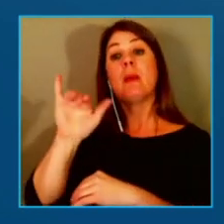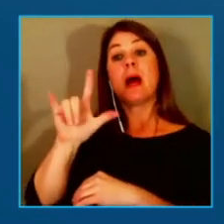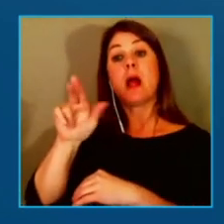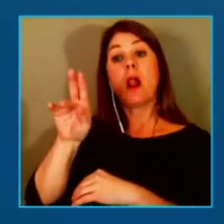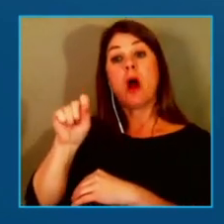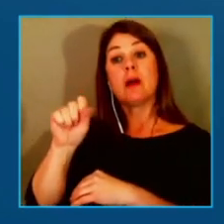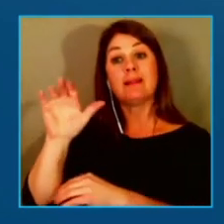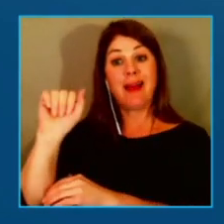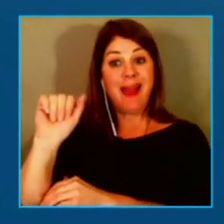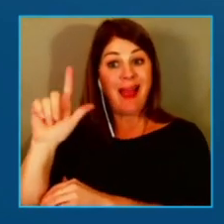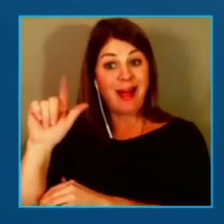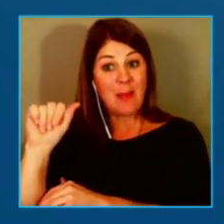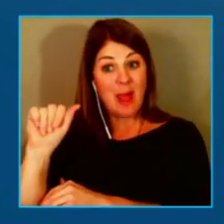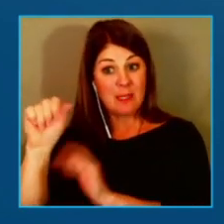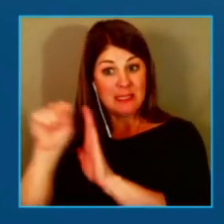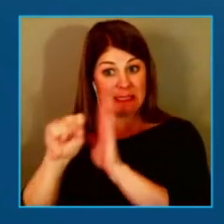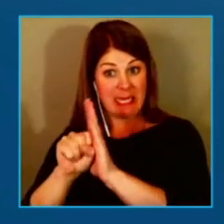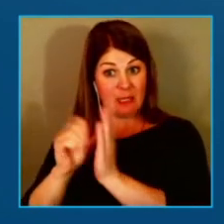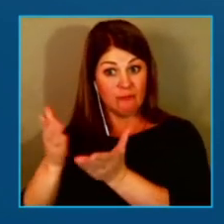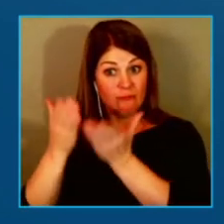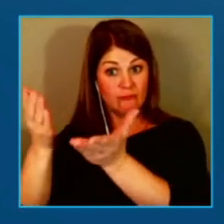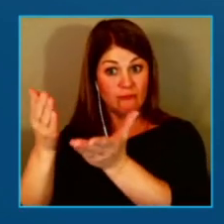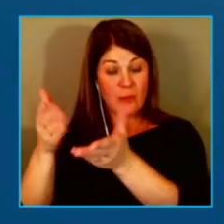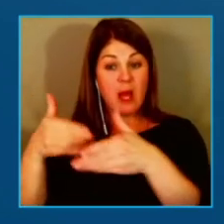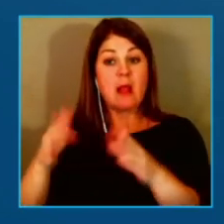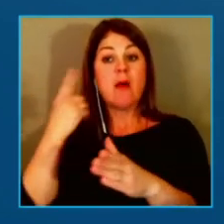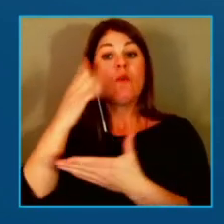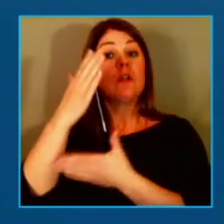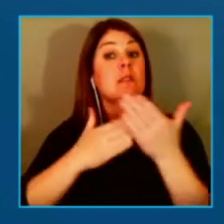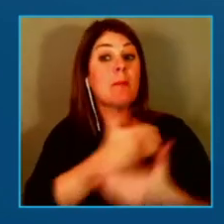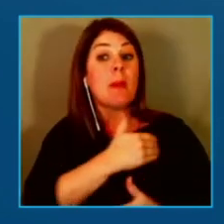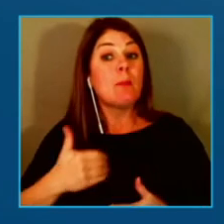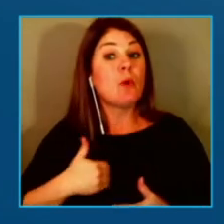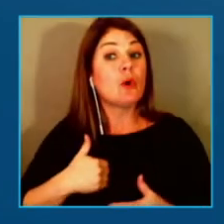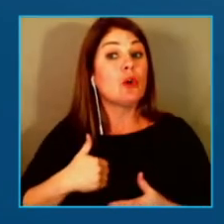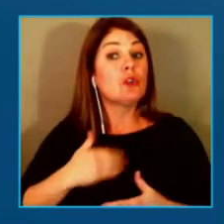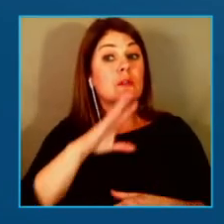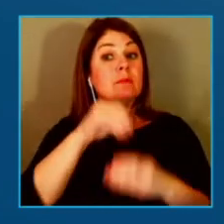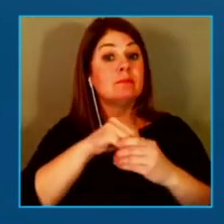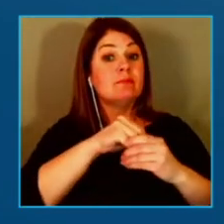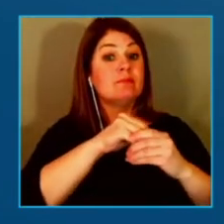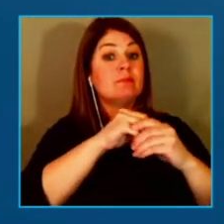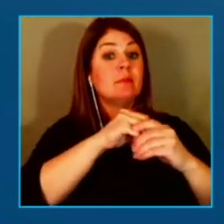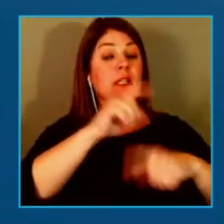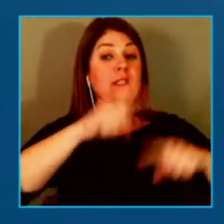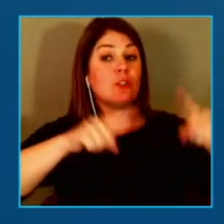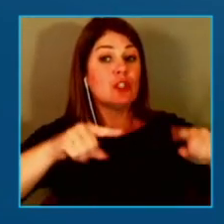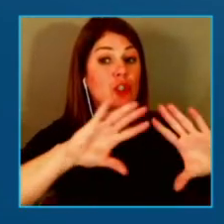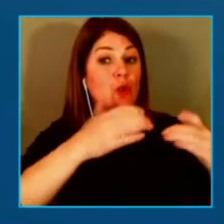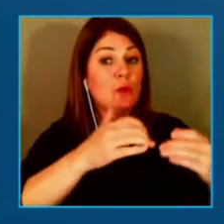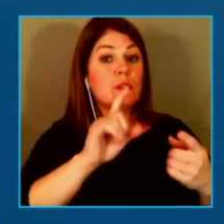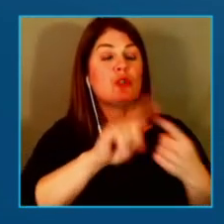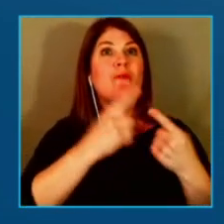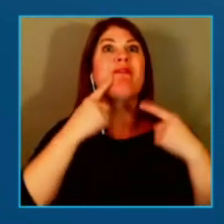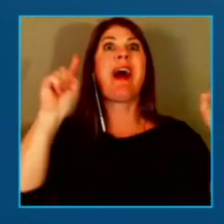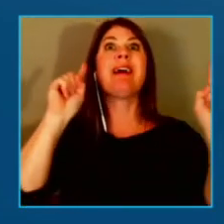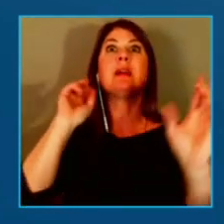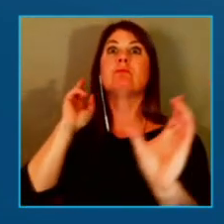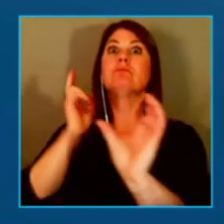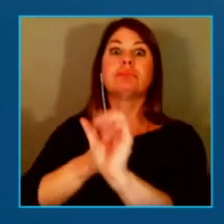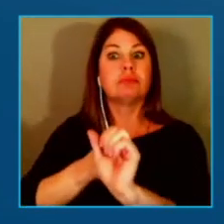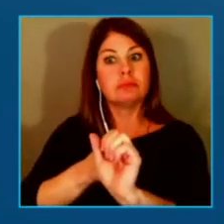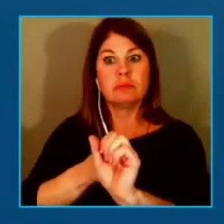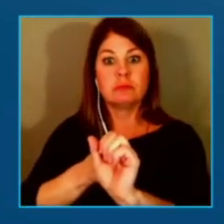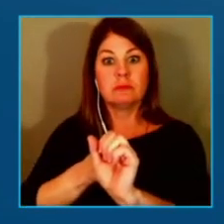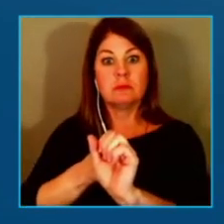presented allowed for some members of diversity groups to finally come on, but the minority caucus, which was controlled